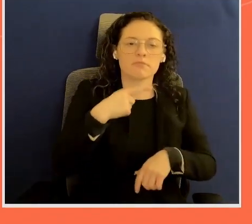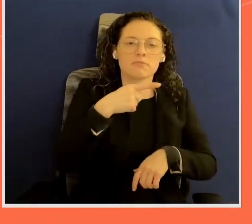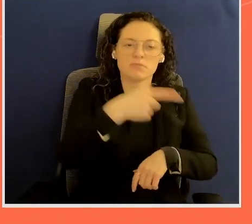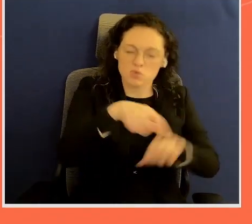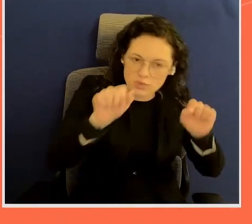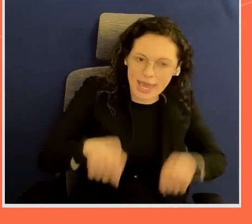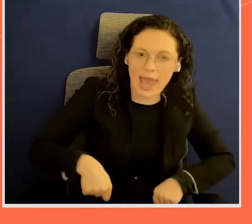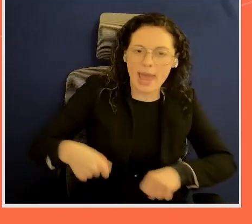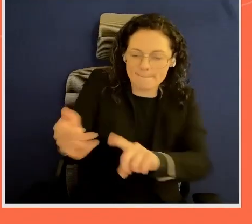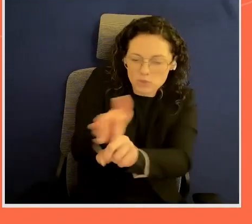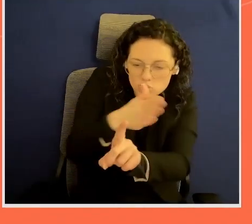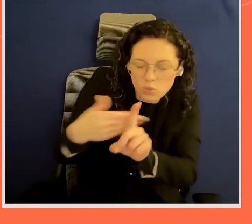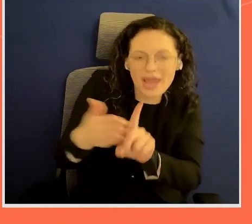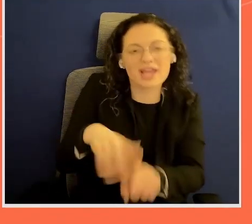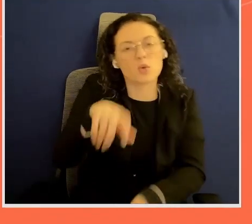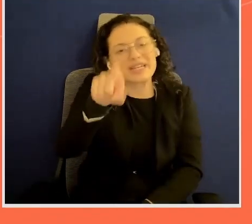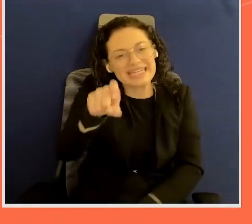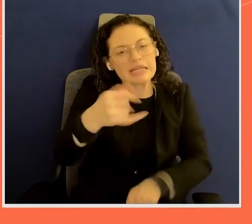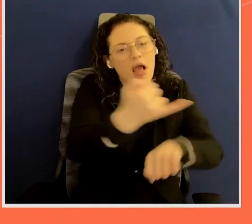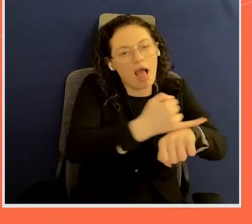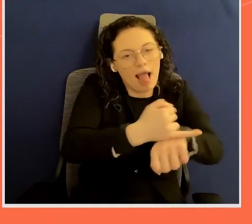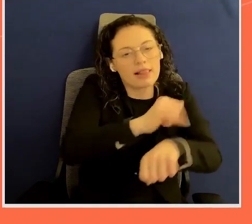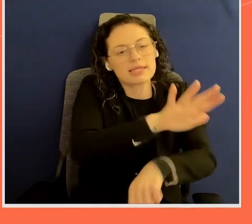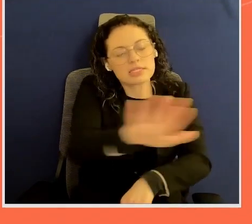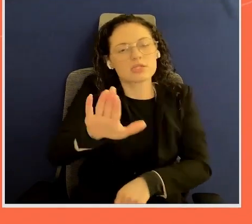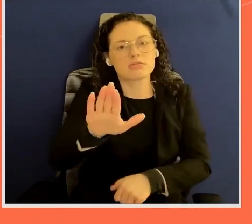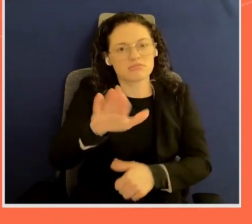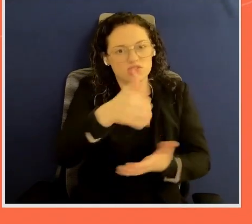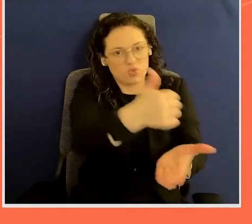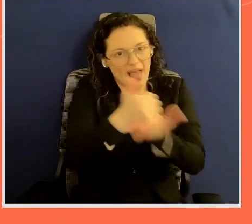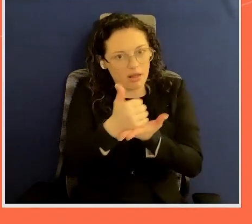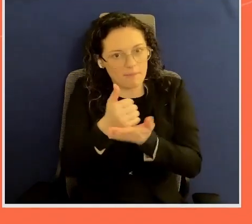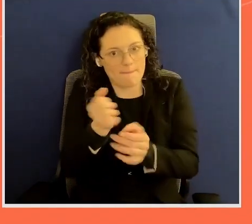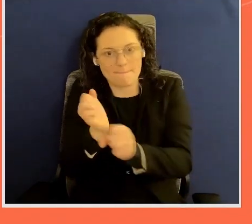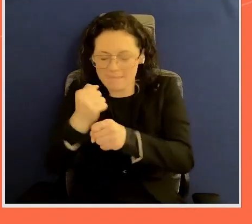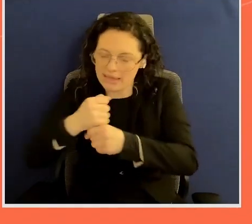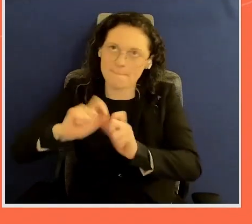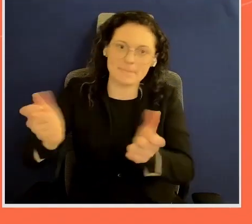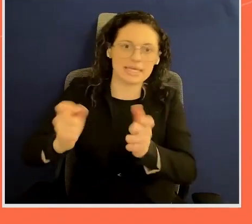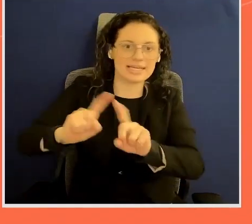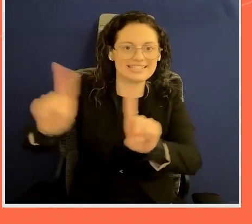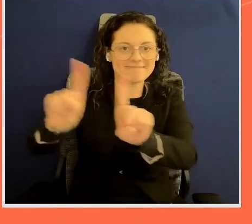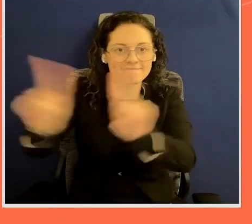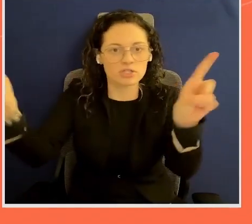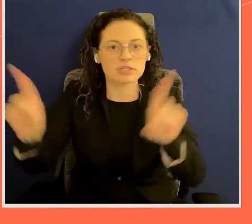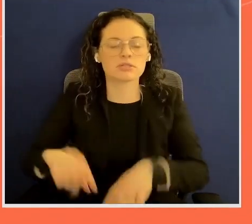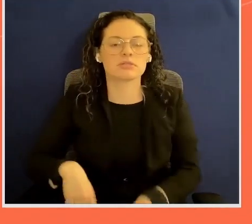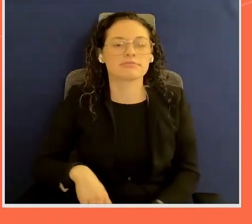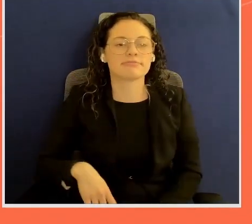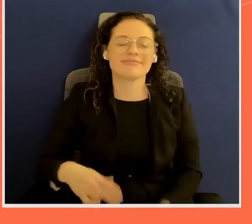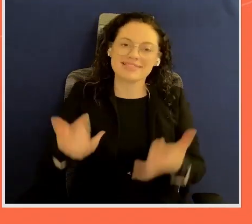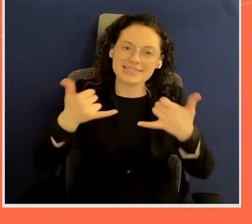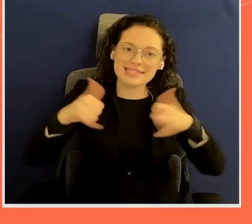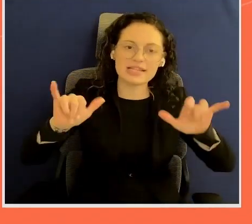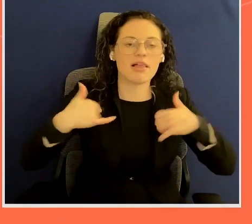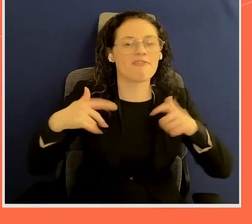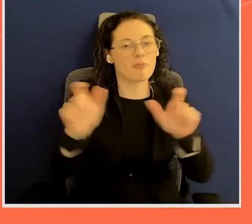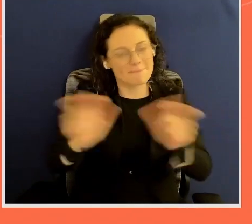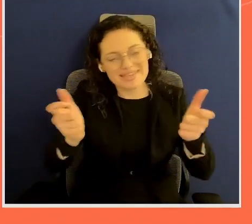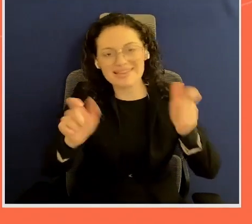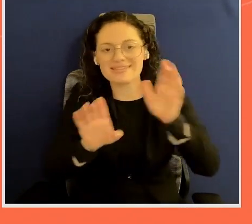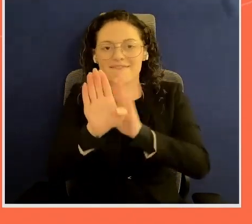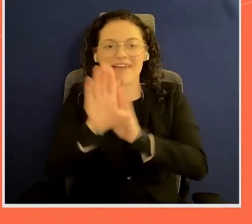tried to do everything to stop it. Spears, traps, any matter in which to stop it they thought of,